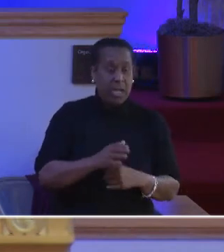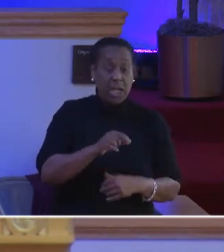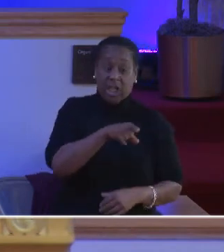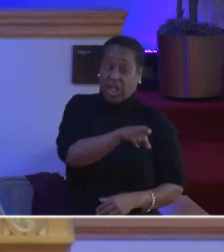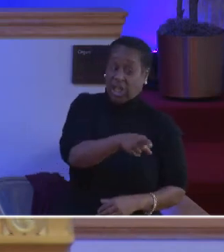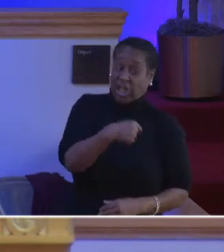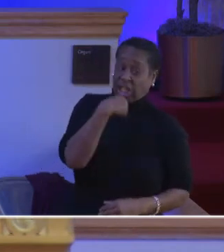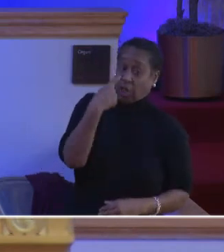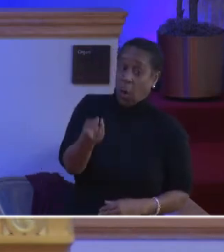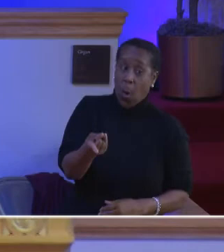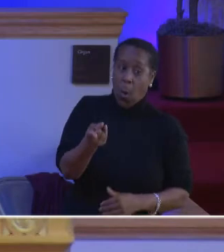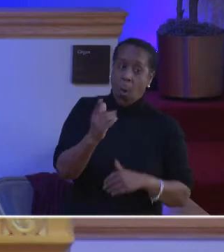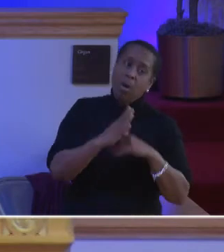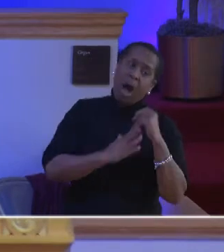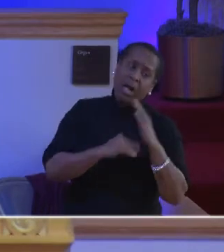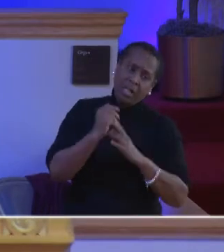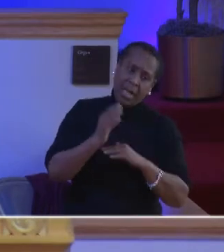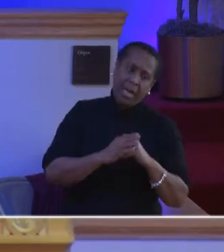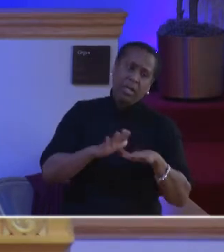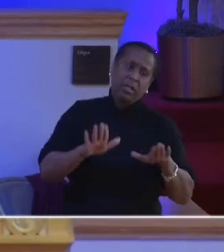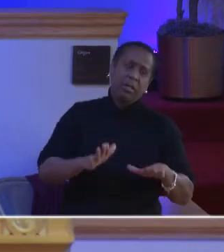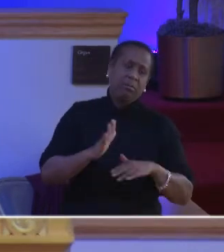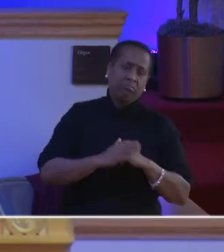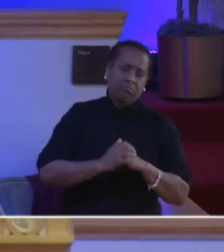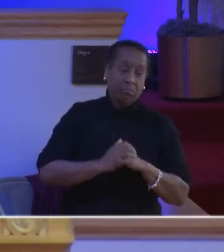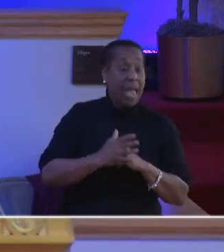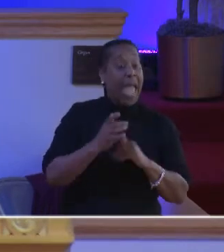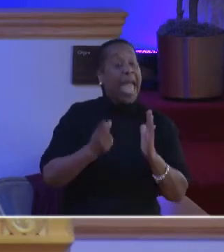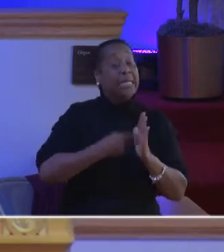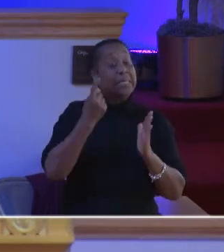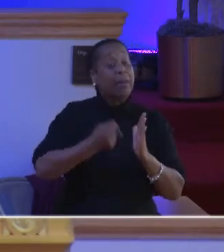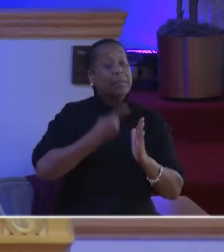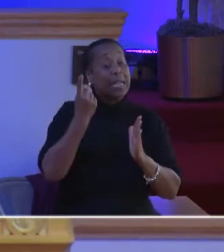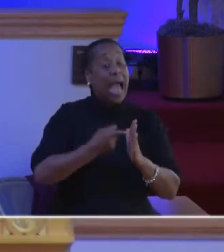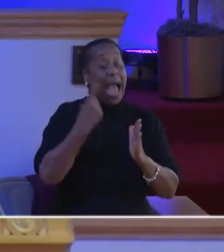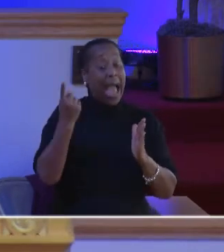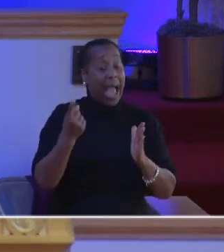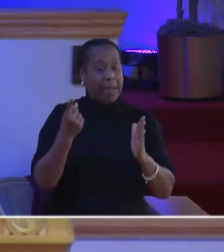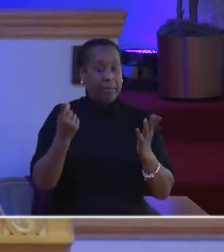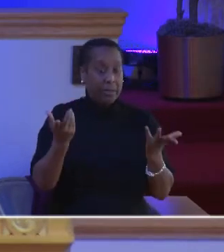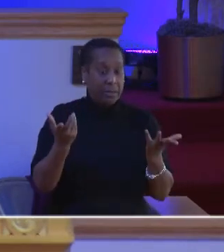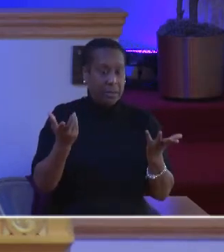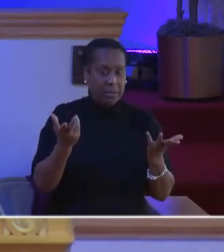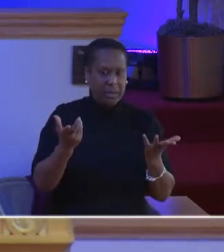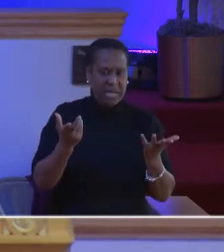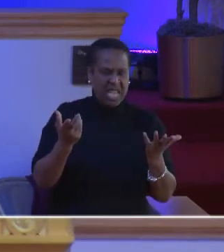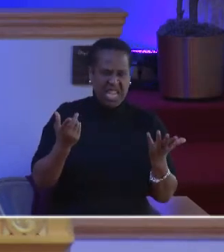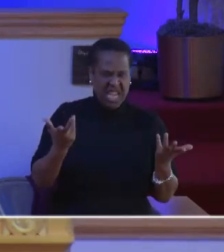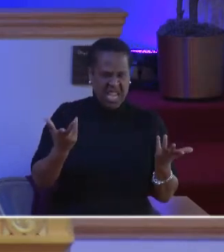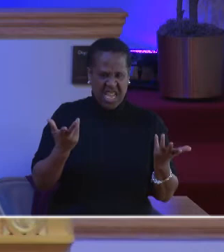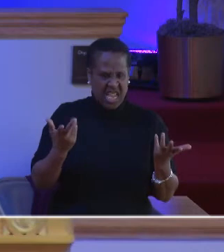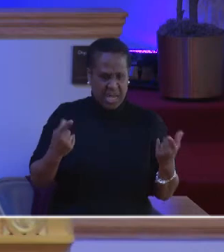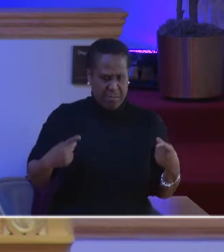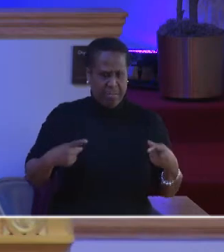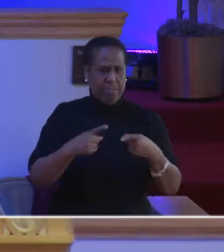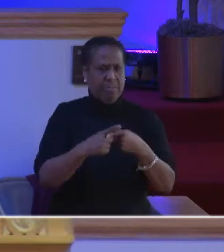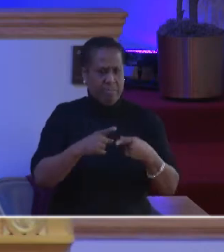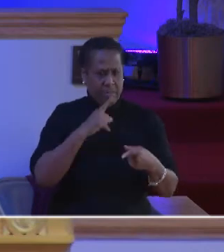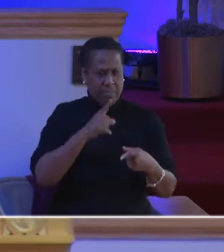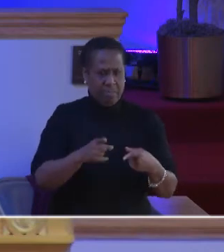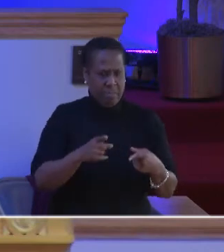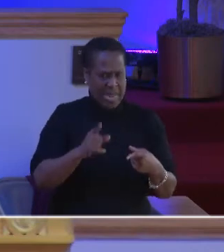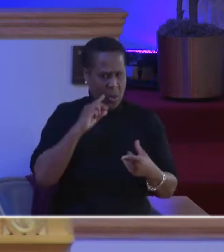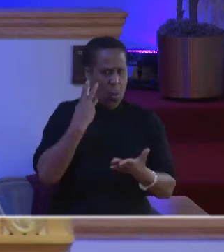brings consolation. And sometimes in the duality of a sharp prophetic